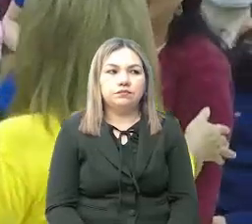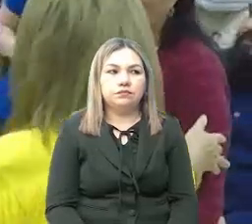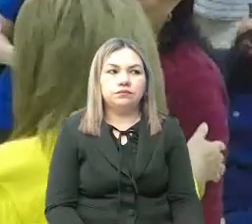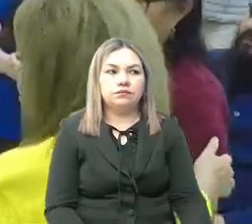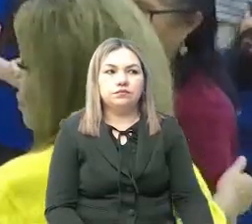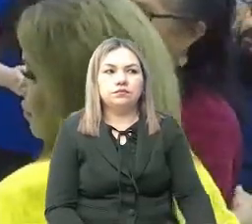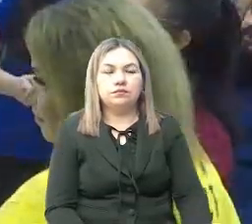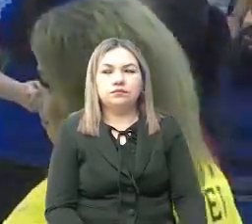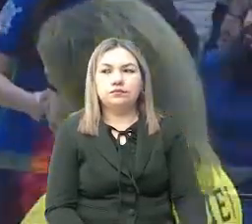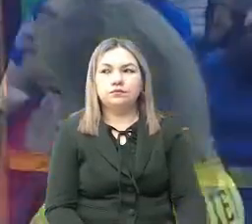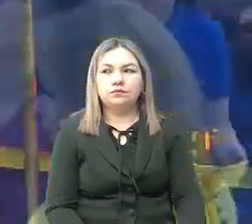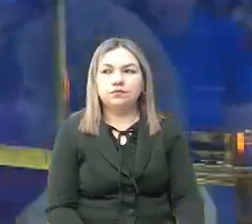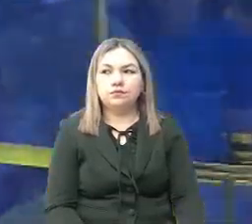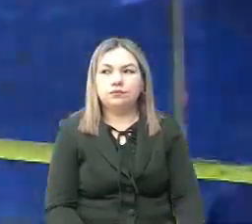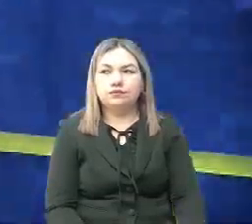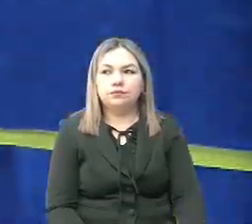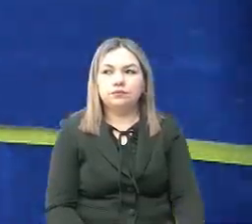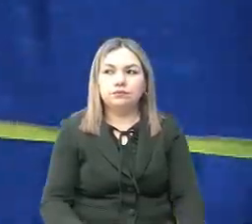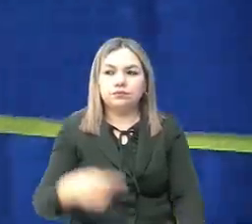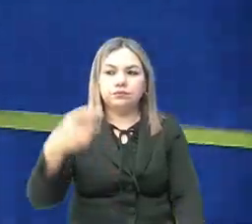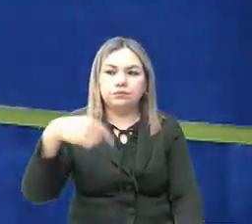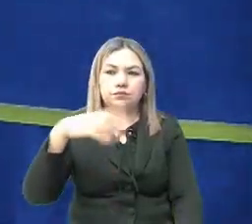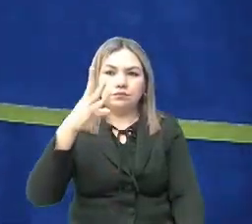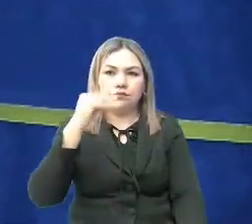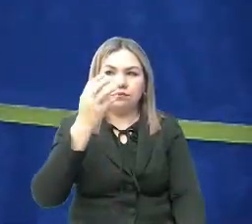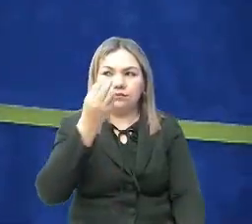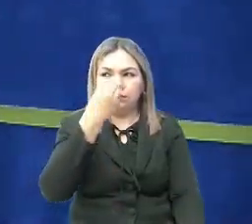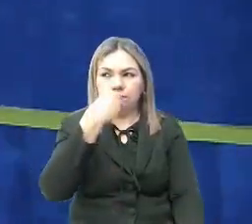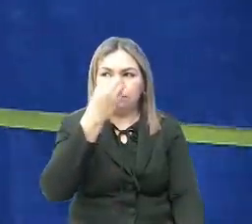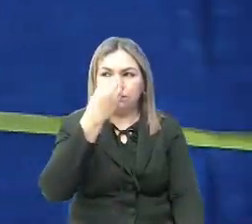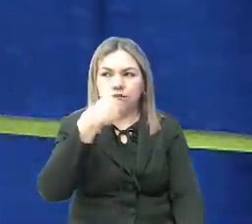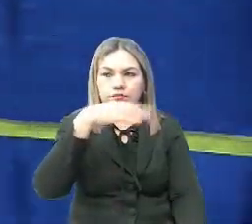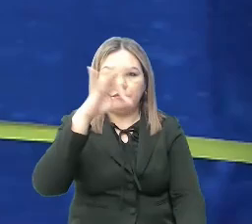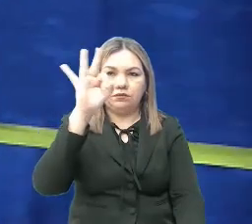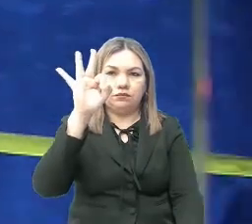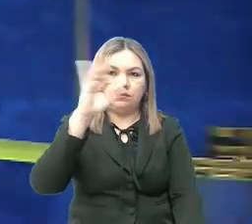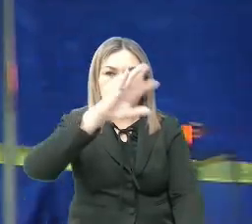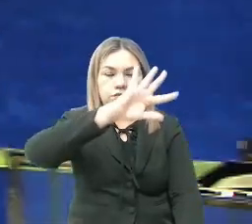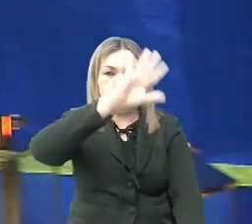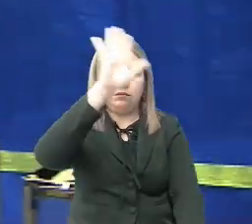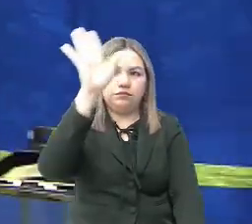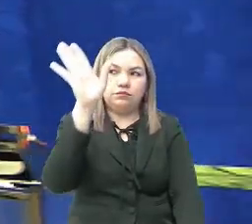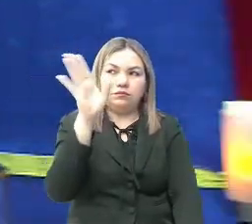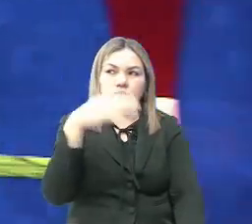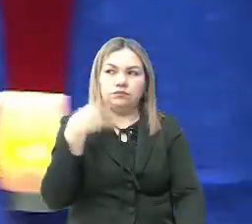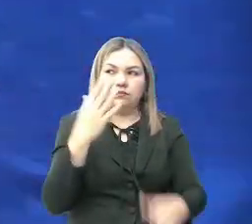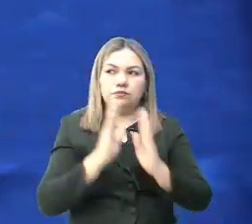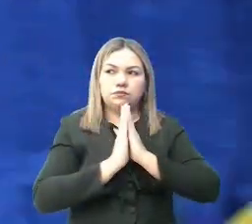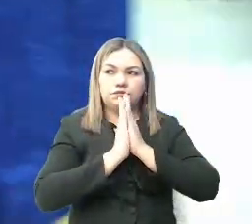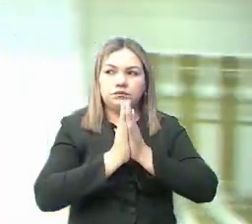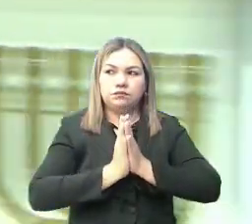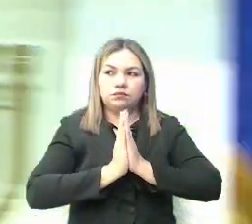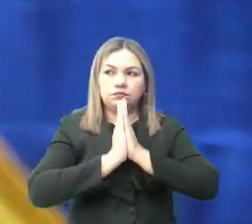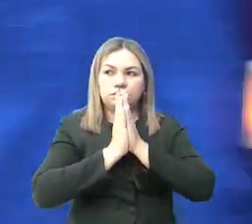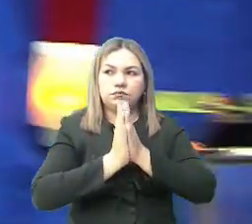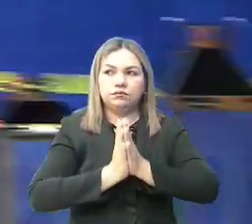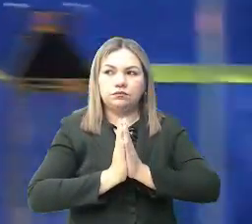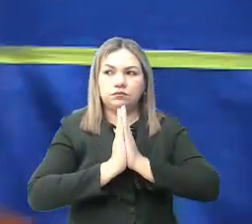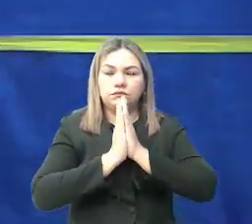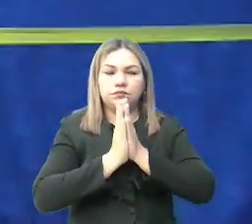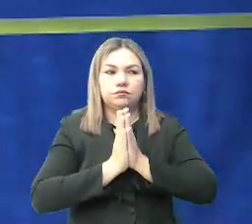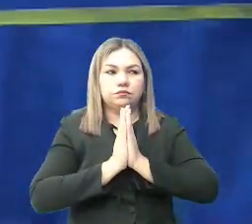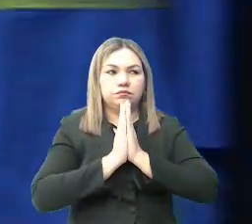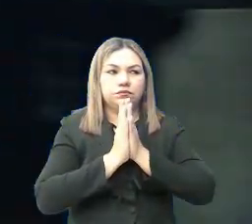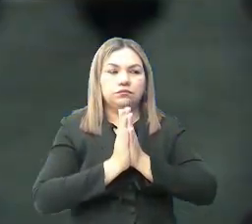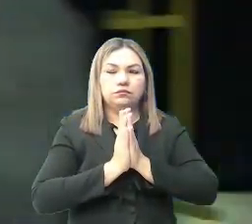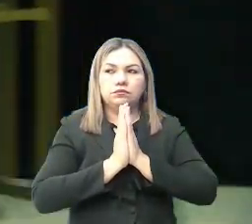Today we spoke of food of the heavens. Raise your